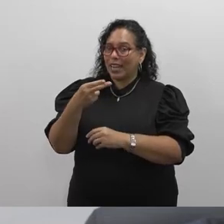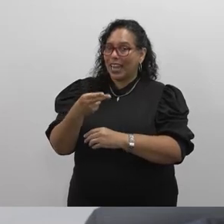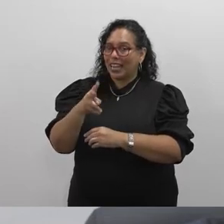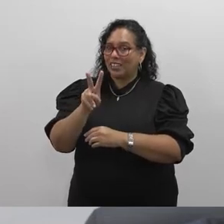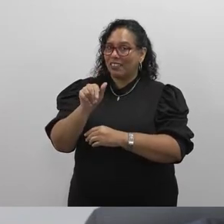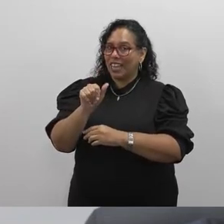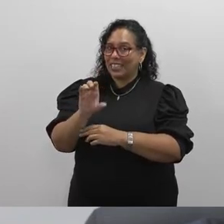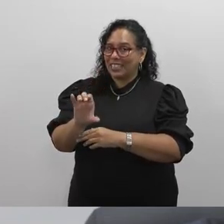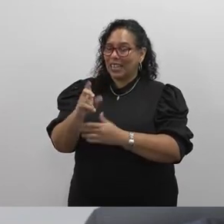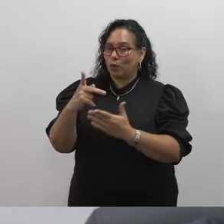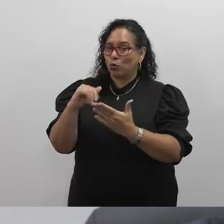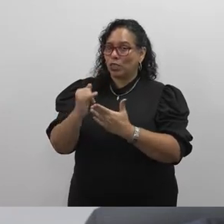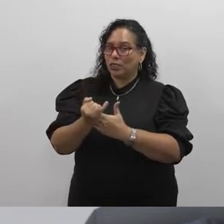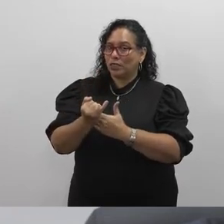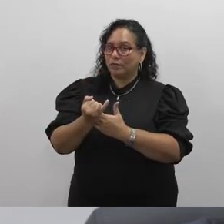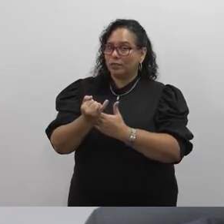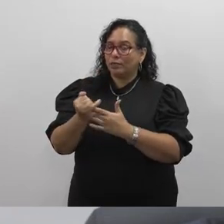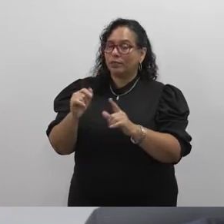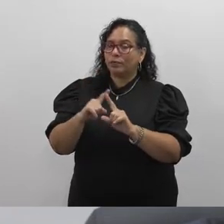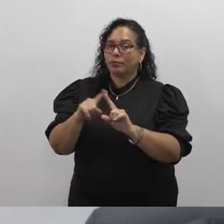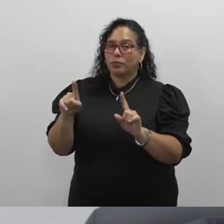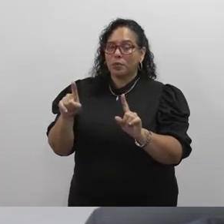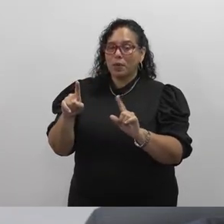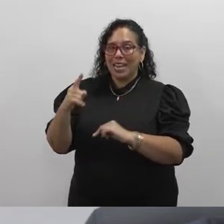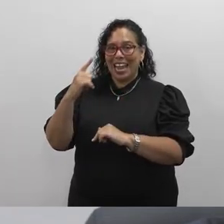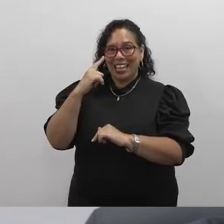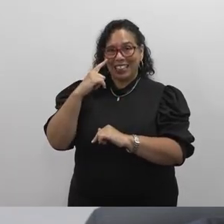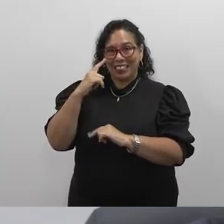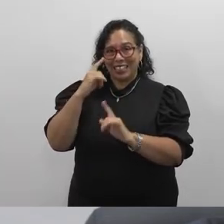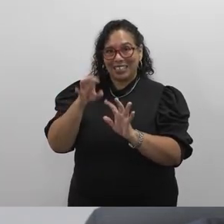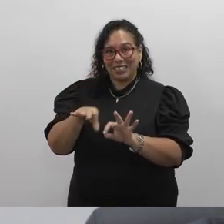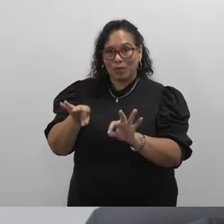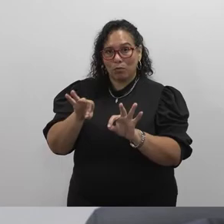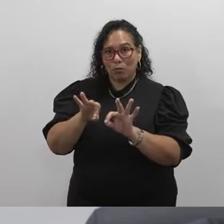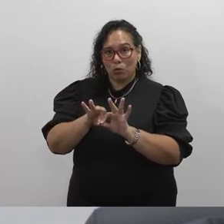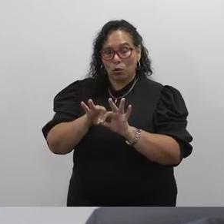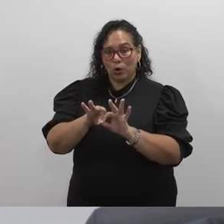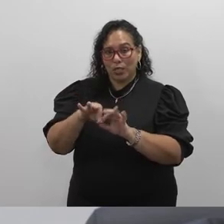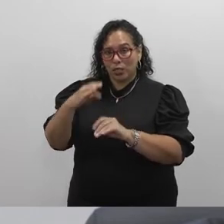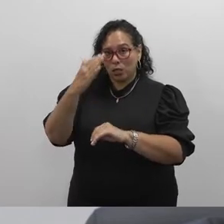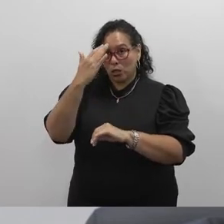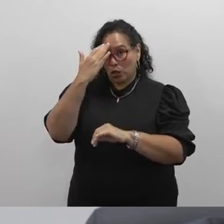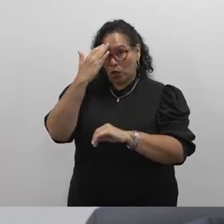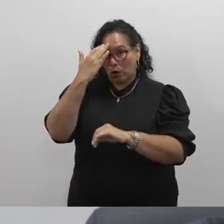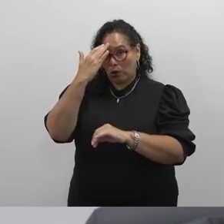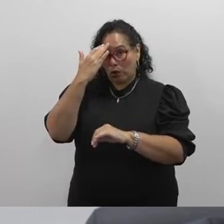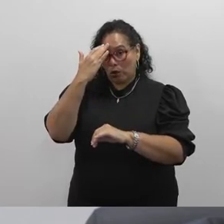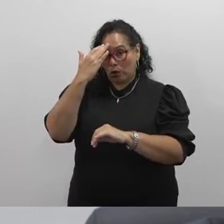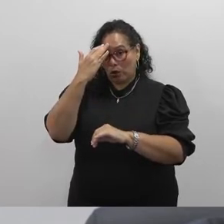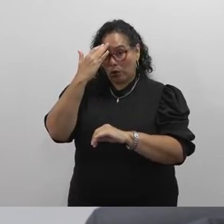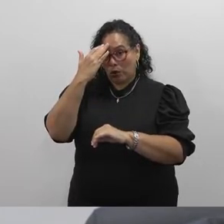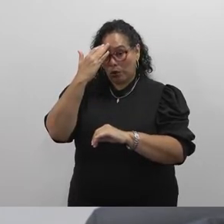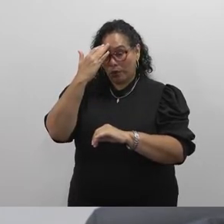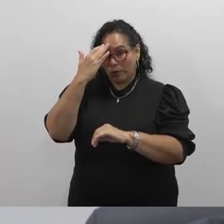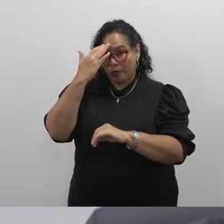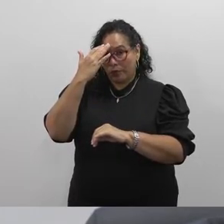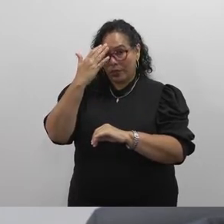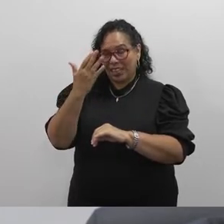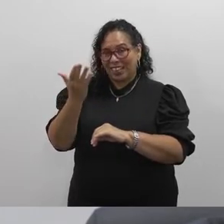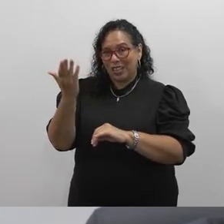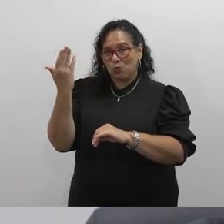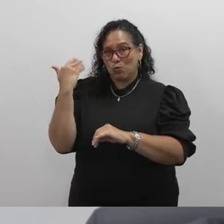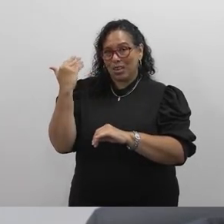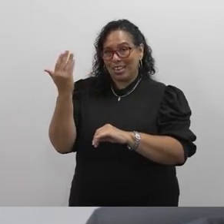HVAC projects. But I think it's important to note that in the